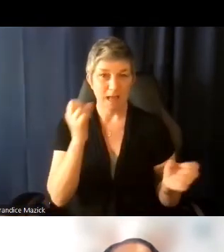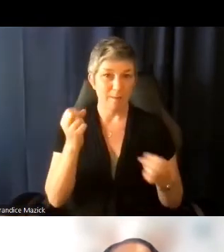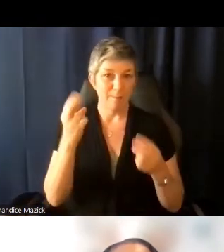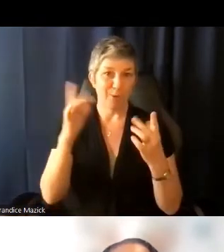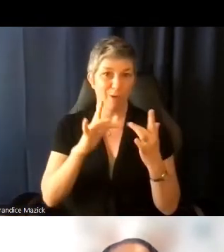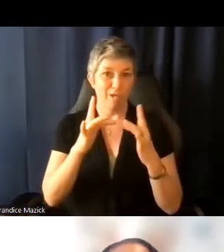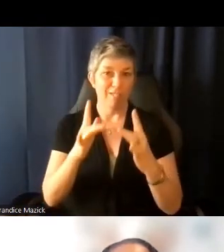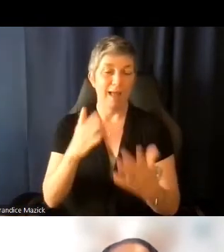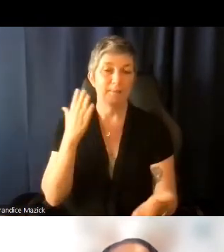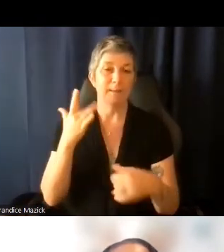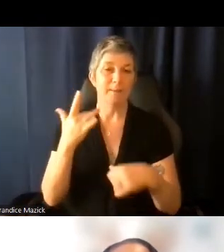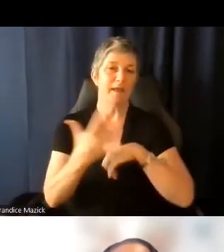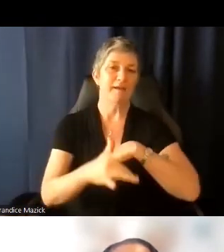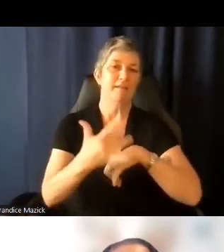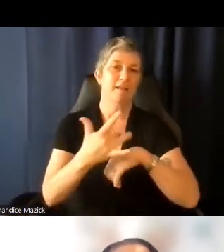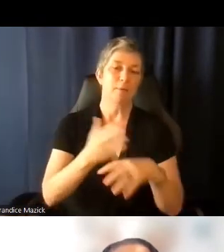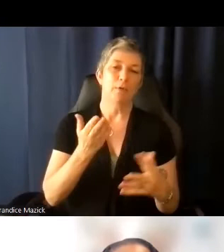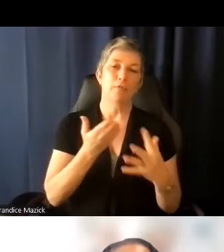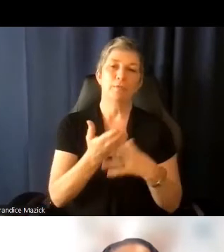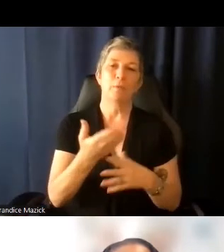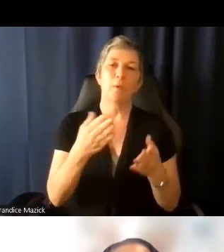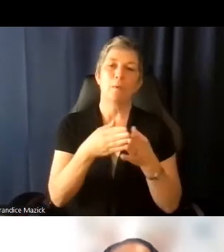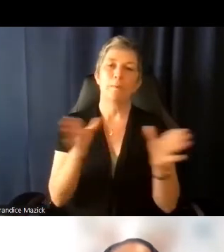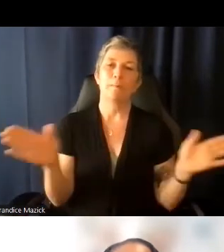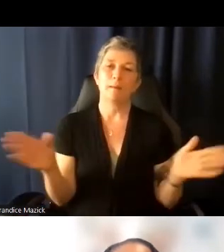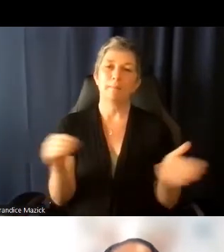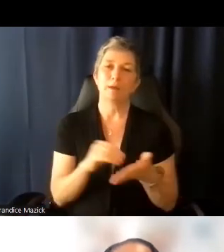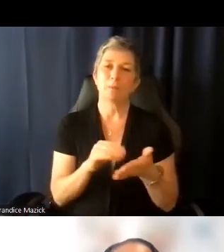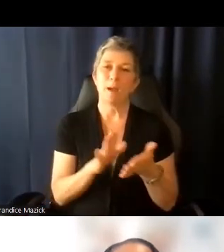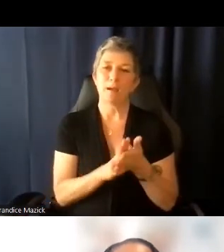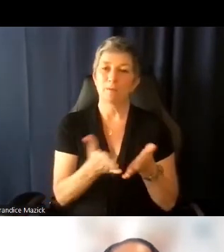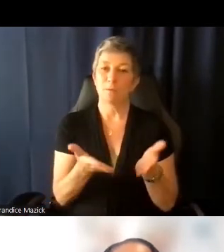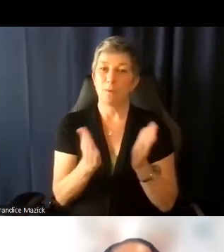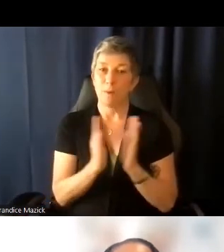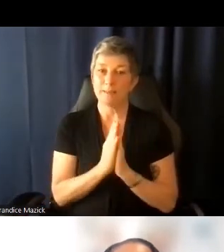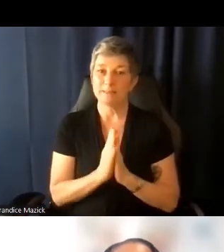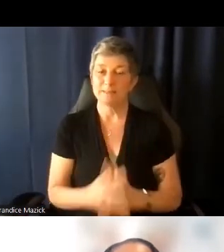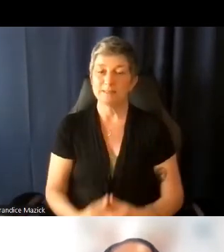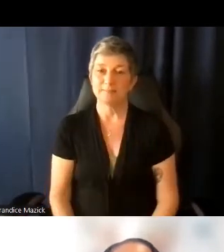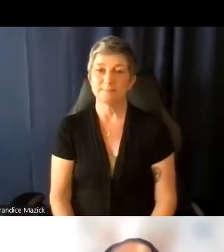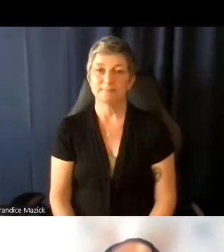it might be available through public record requests.